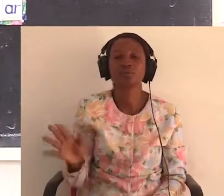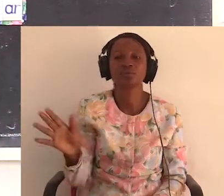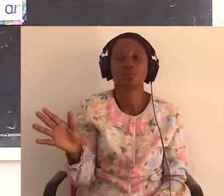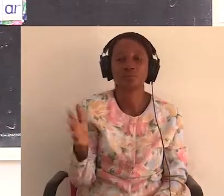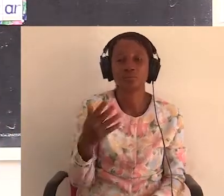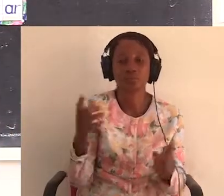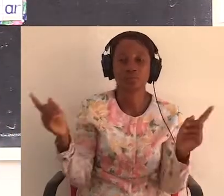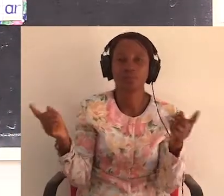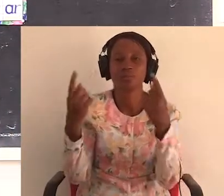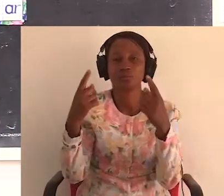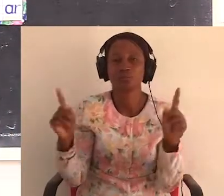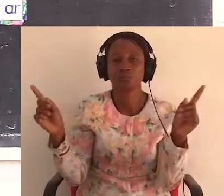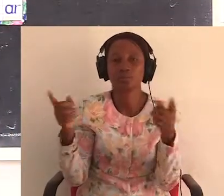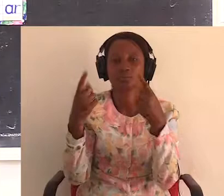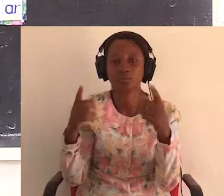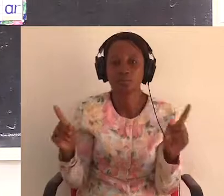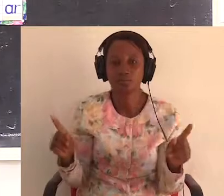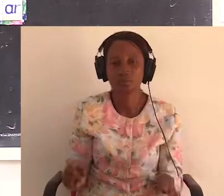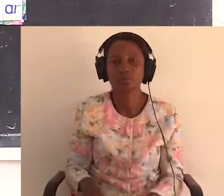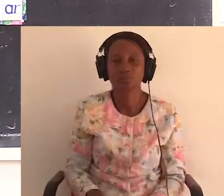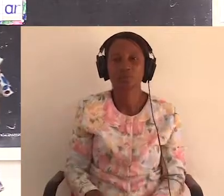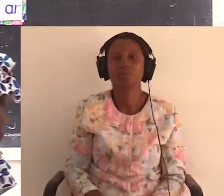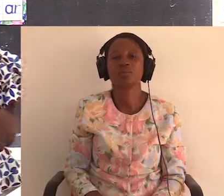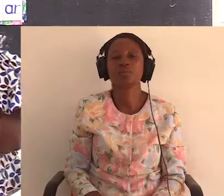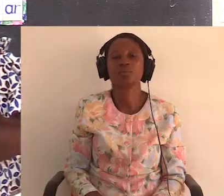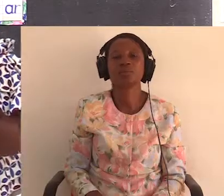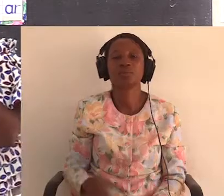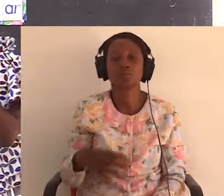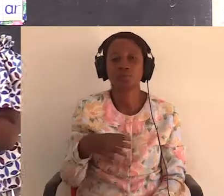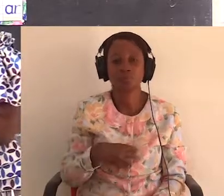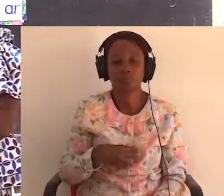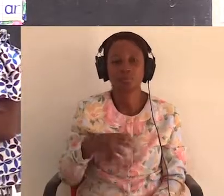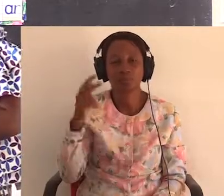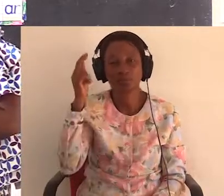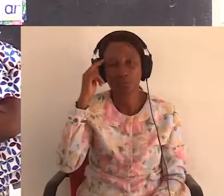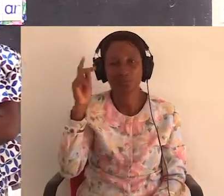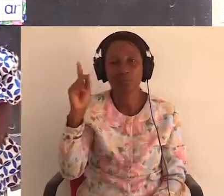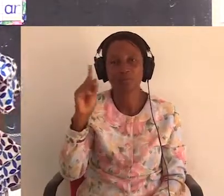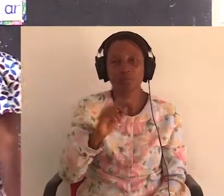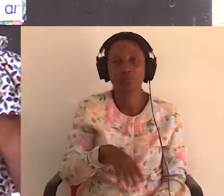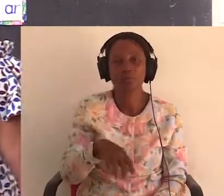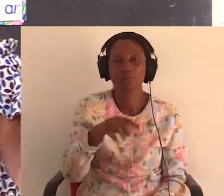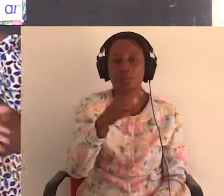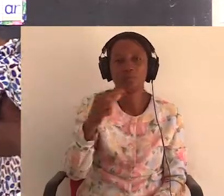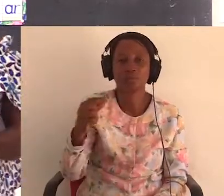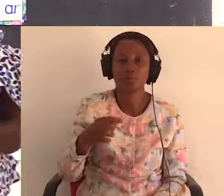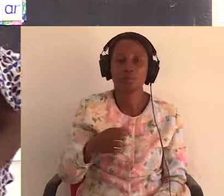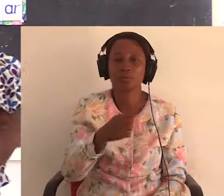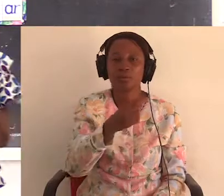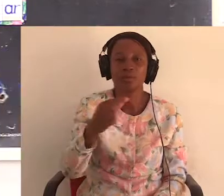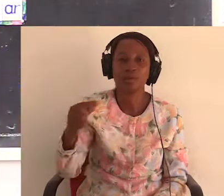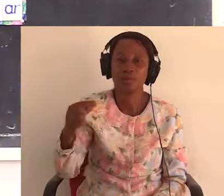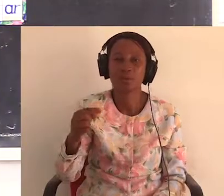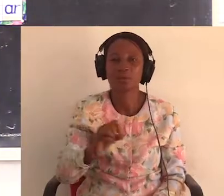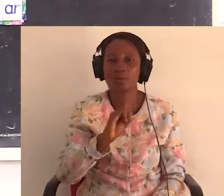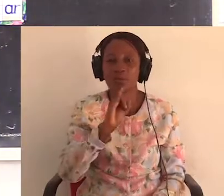you listen very well, because I want you to know what my name is. My name